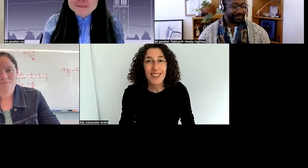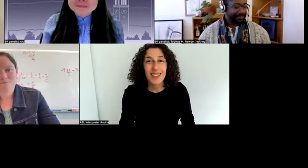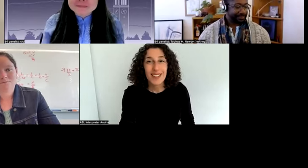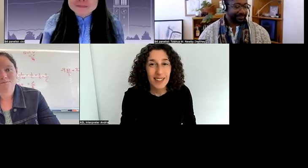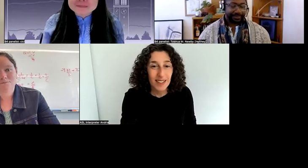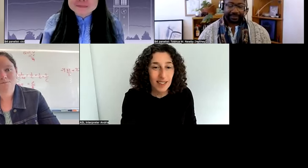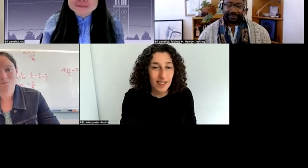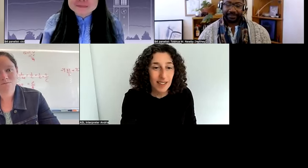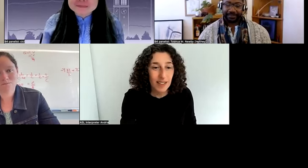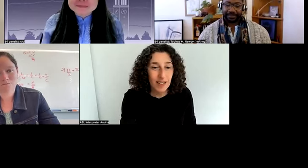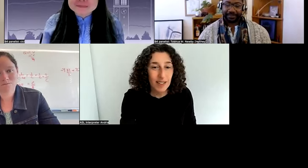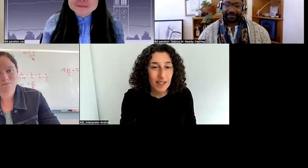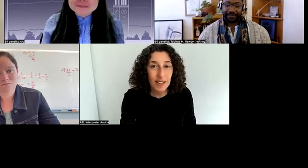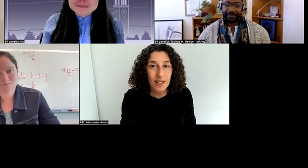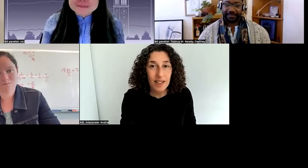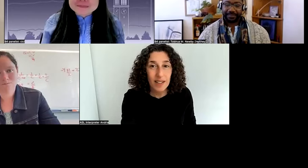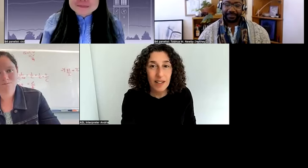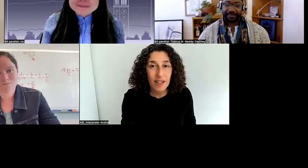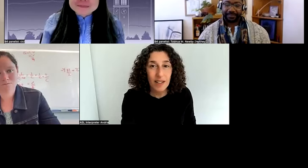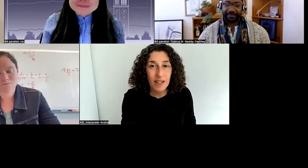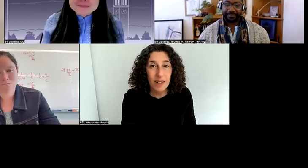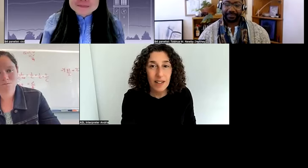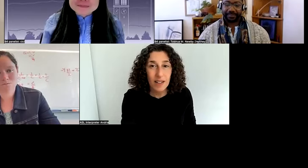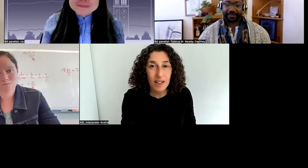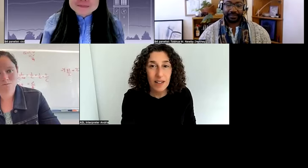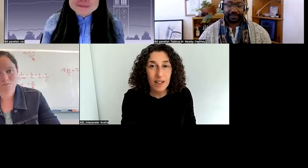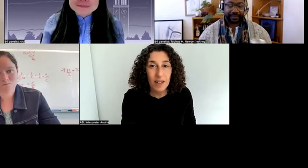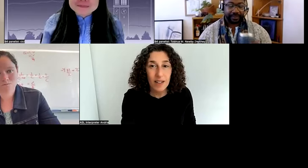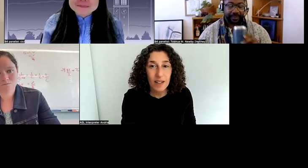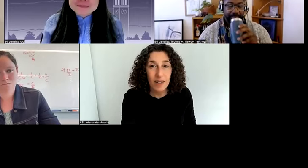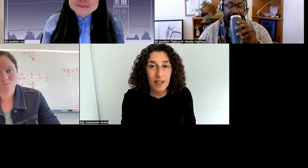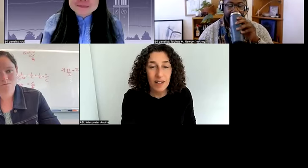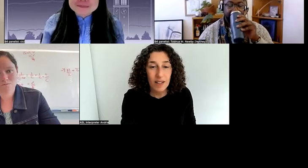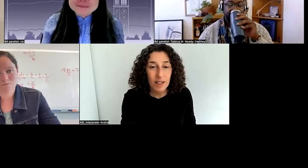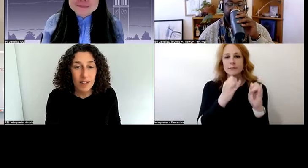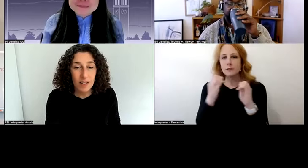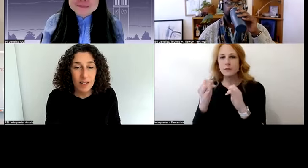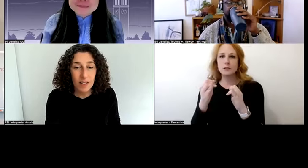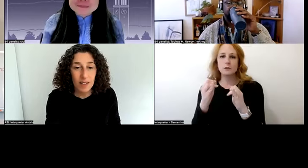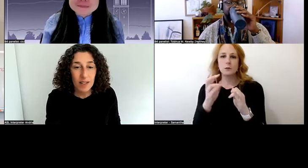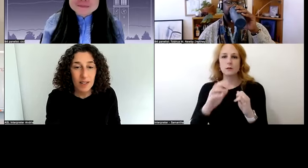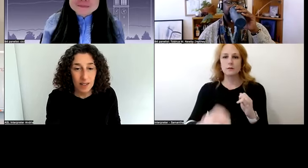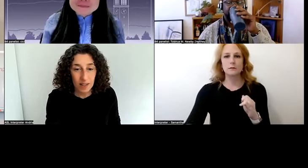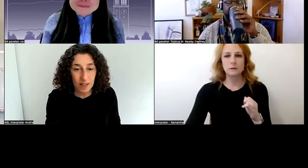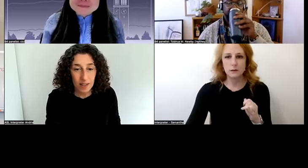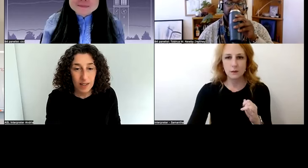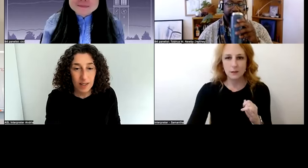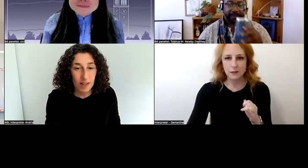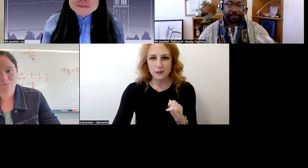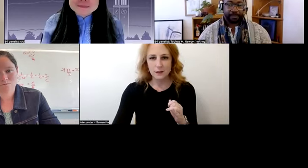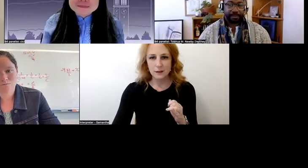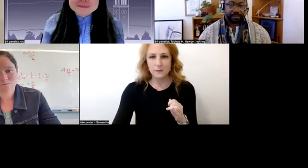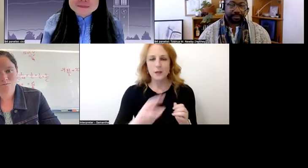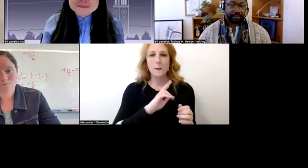of our individual, personal, and professional lives, as we know they're deeply interconnected